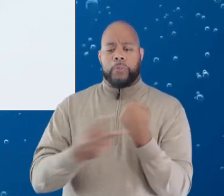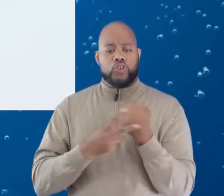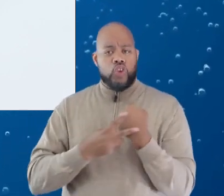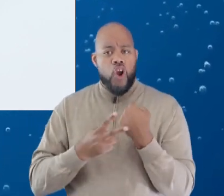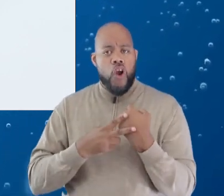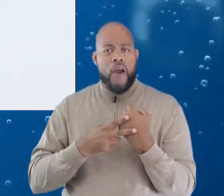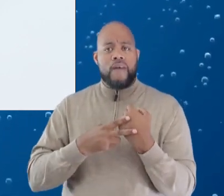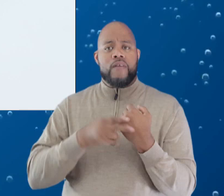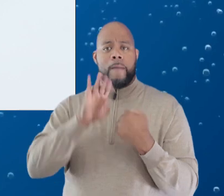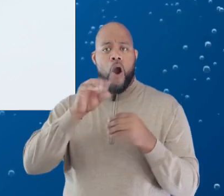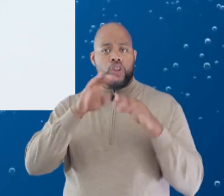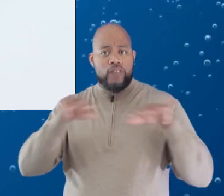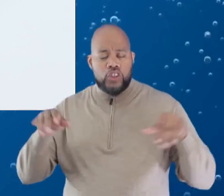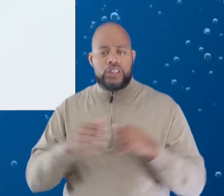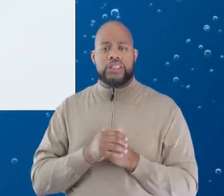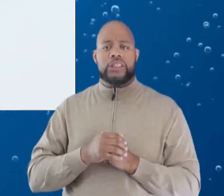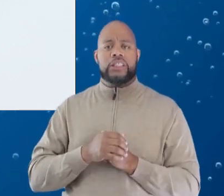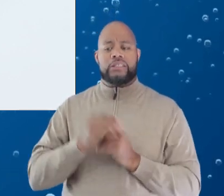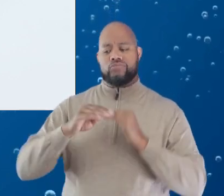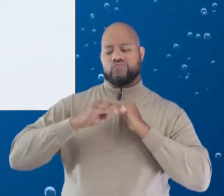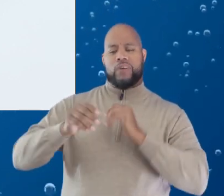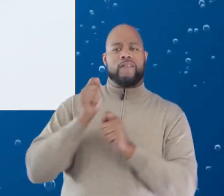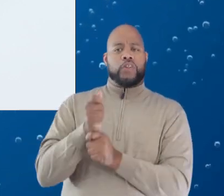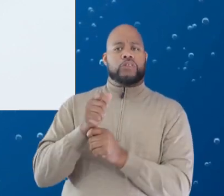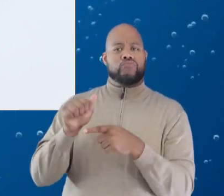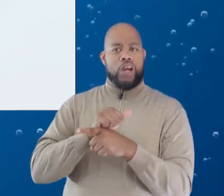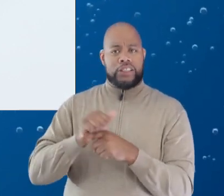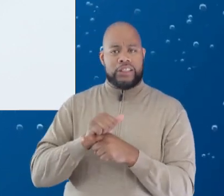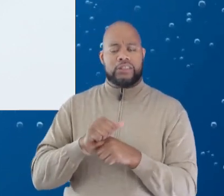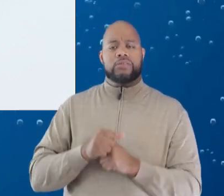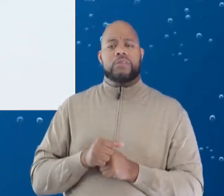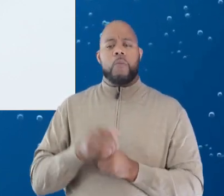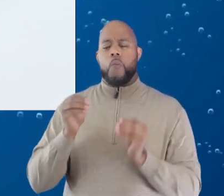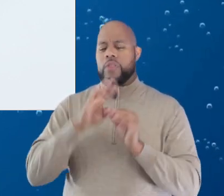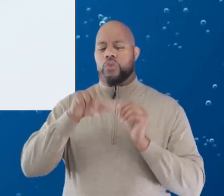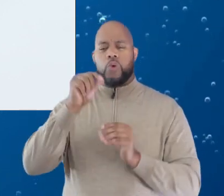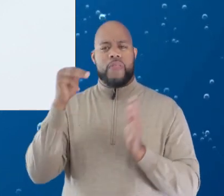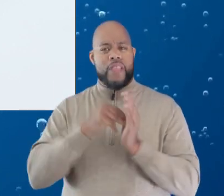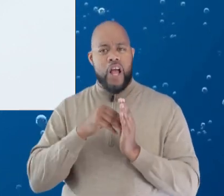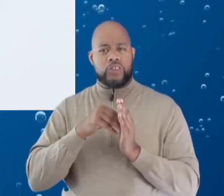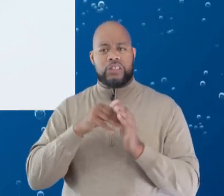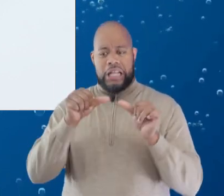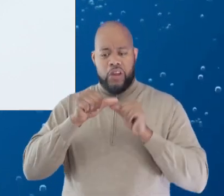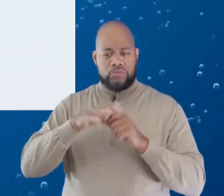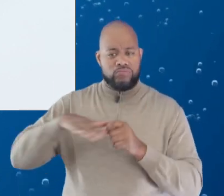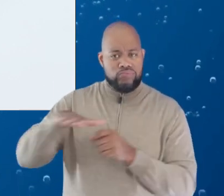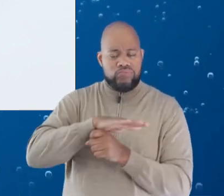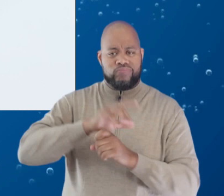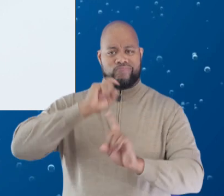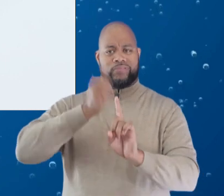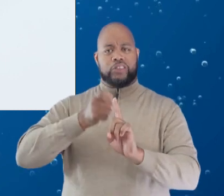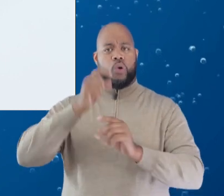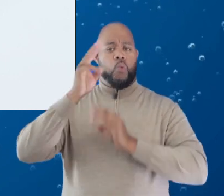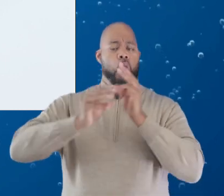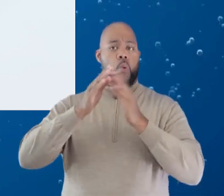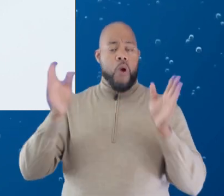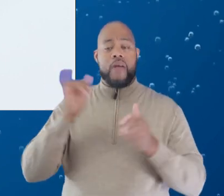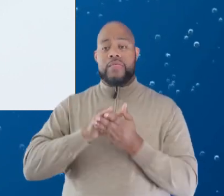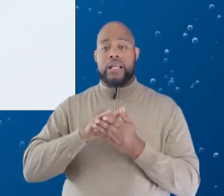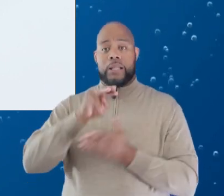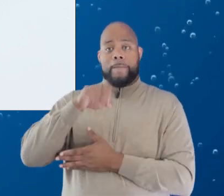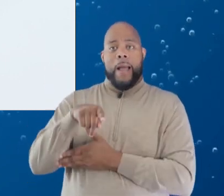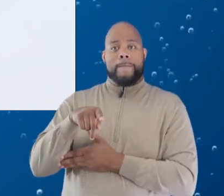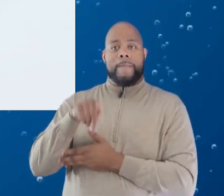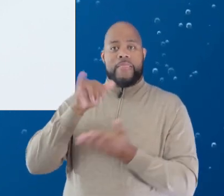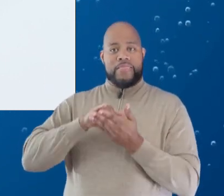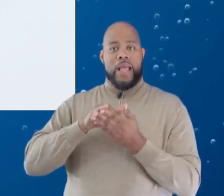preserve biodiversity, and foster sustainable fishing practices. More than 20,000 marine protected areas are designated globally. This is a